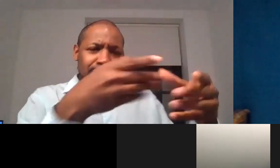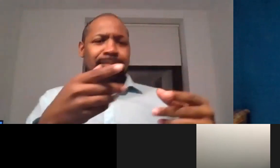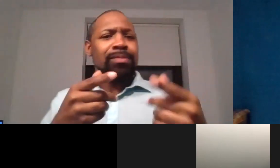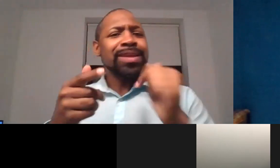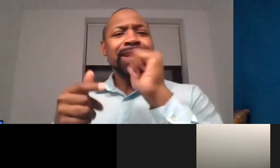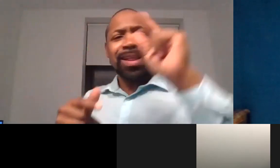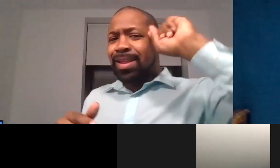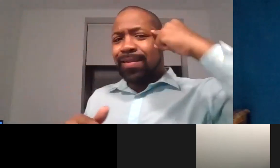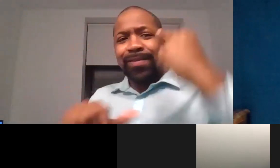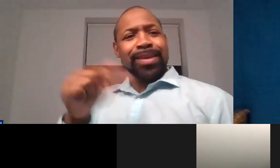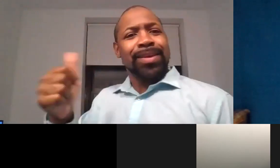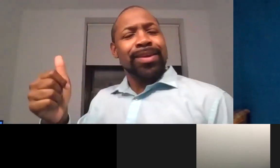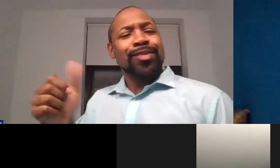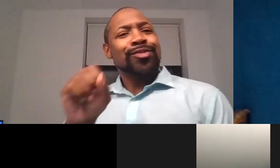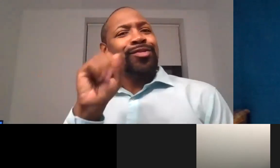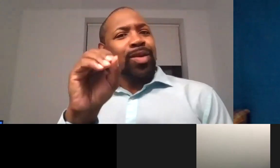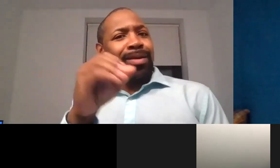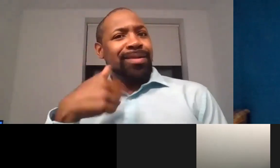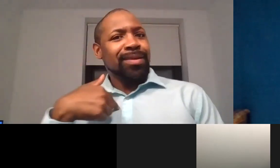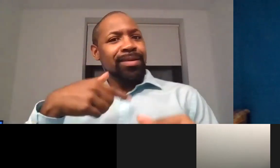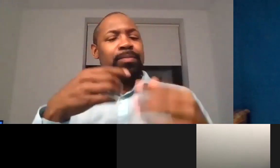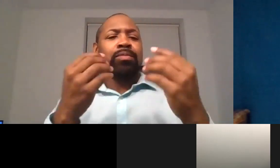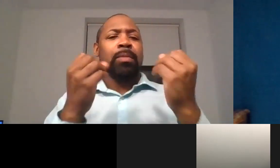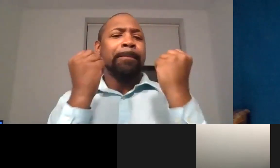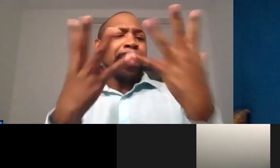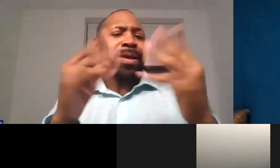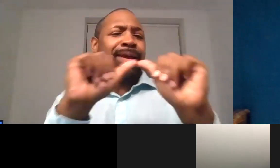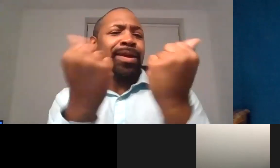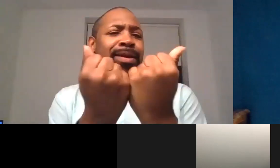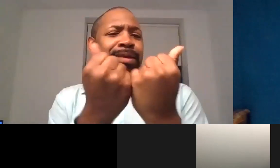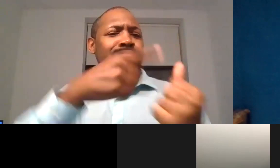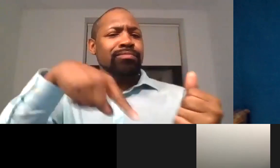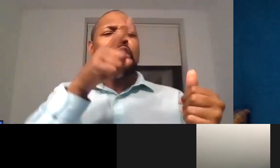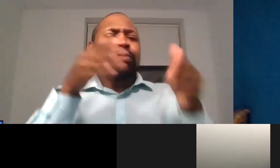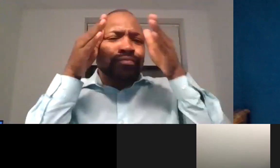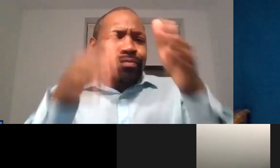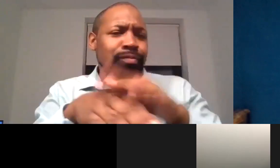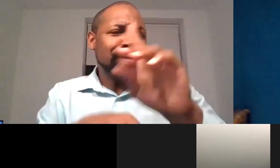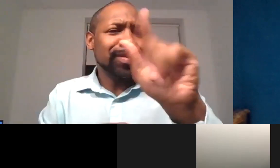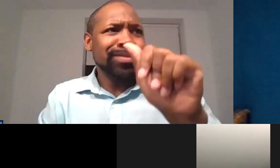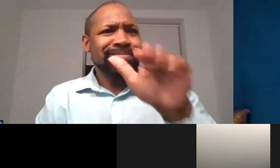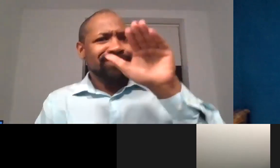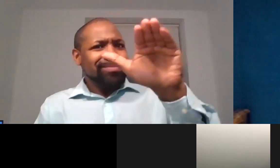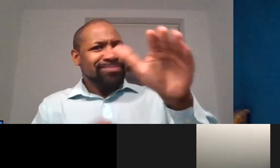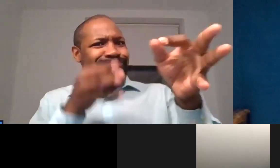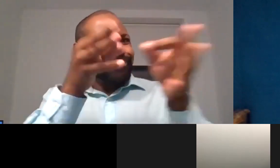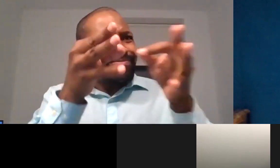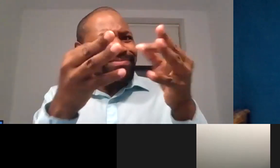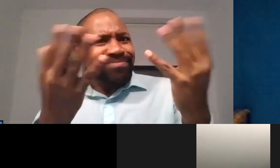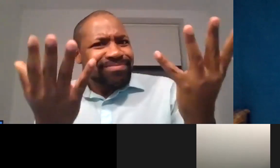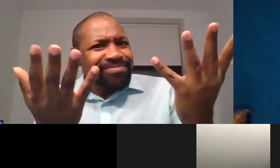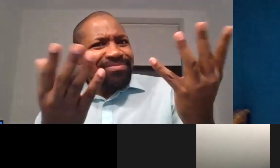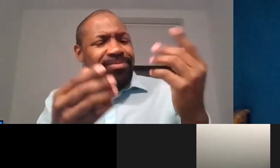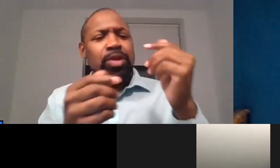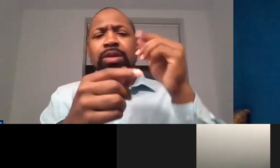So they're just focused only right now on that. They're not focusing on,